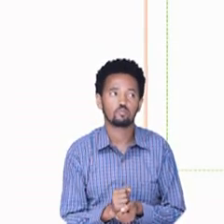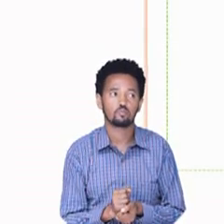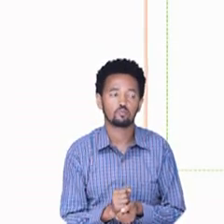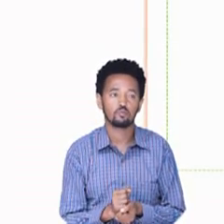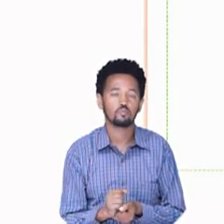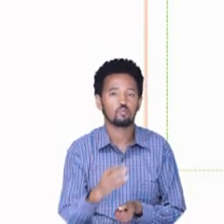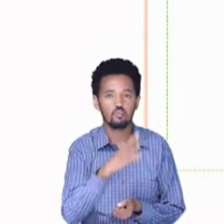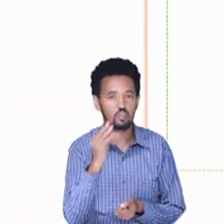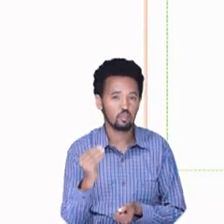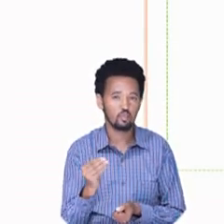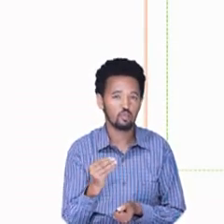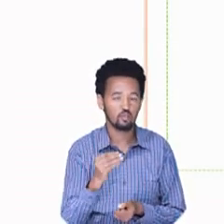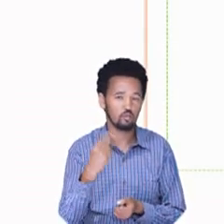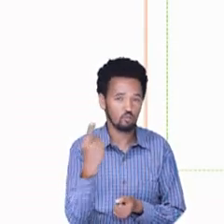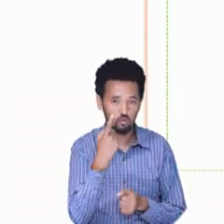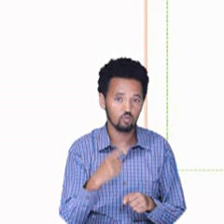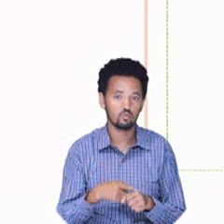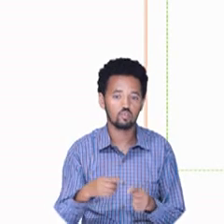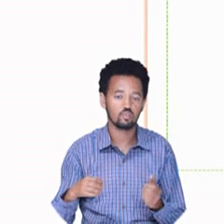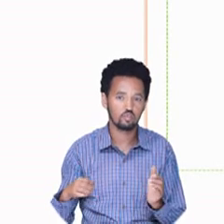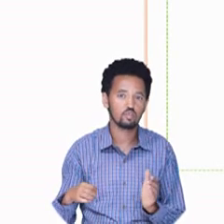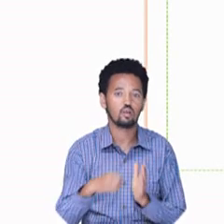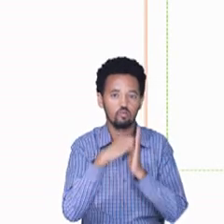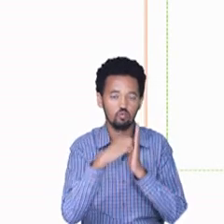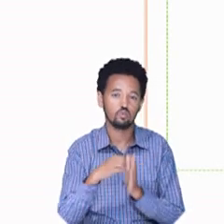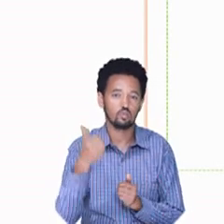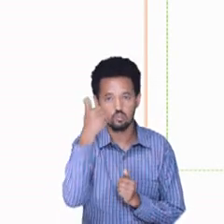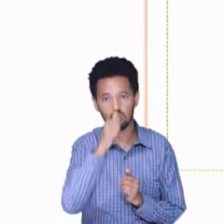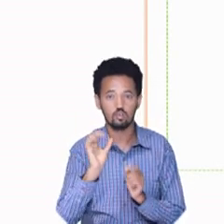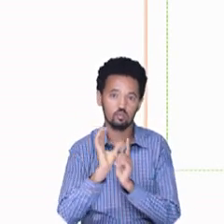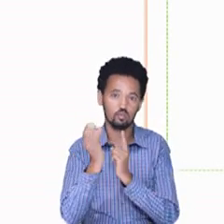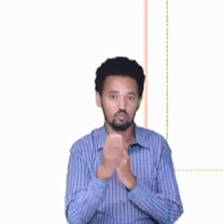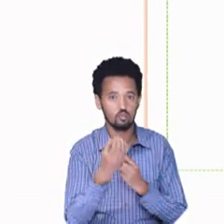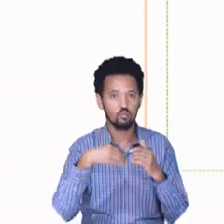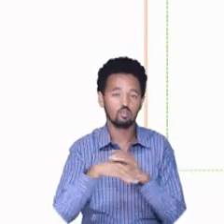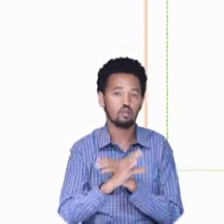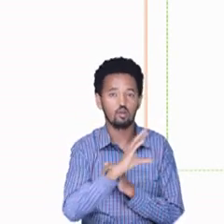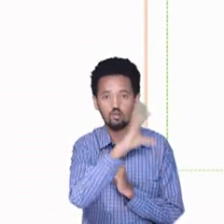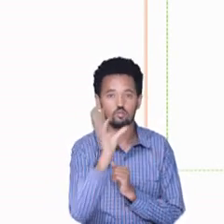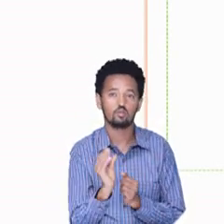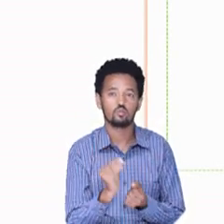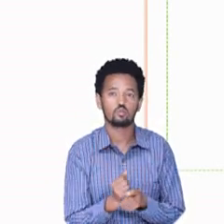and also the factors that affect the climatic condition of Africa.